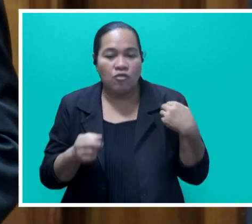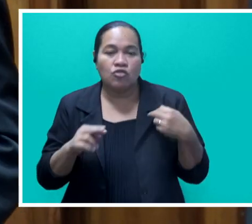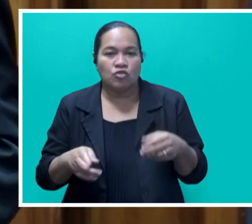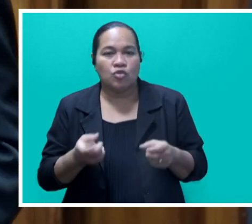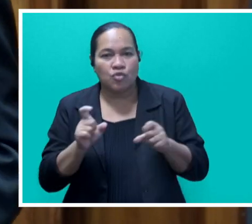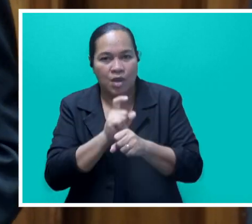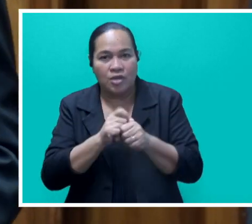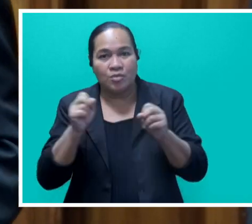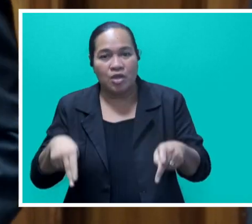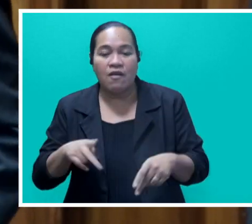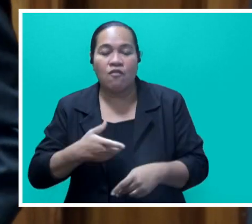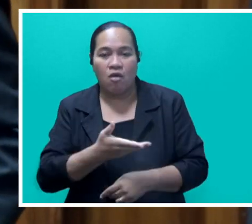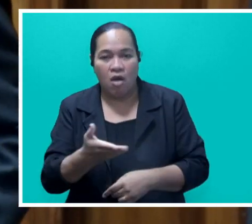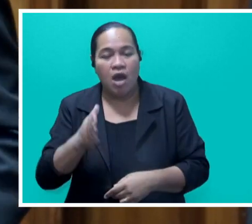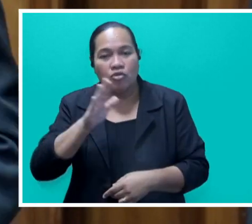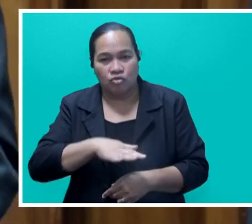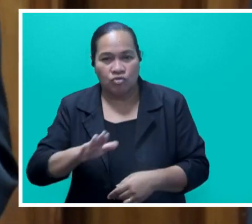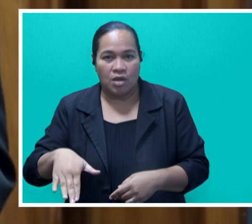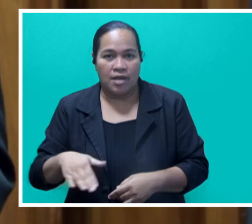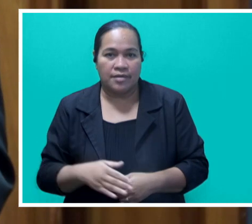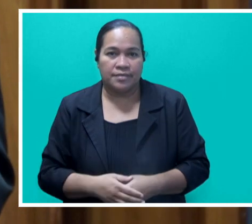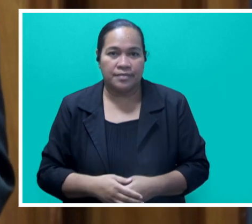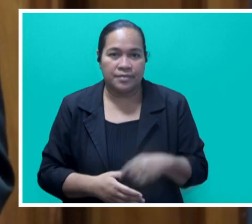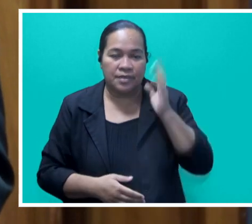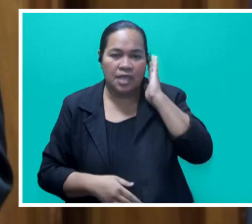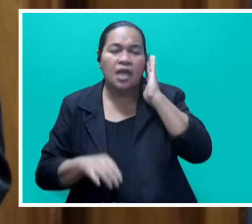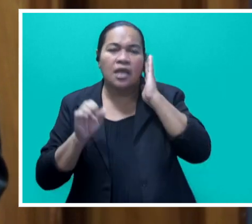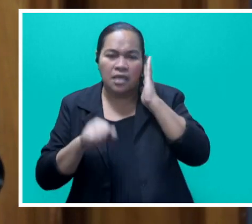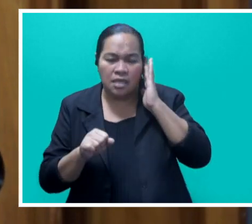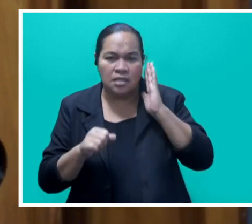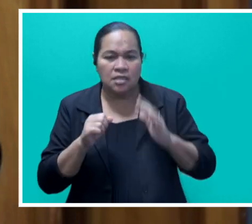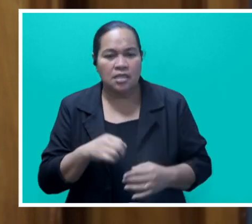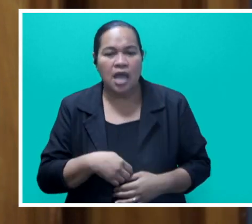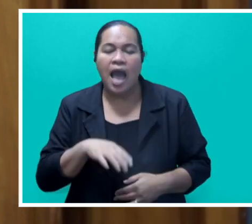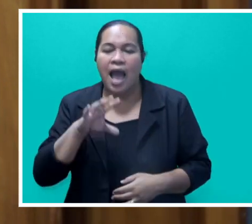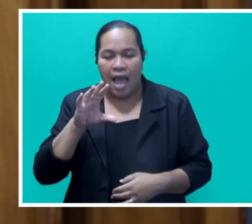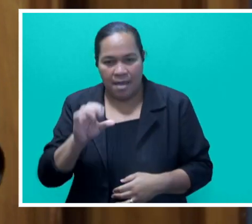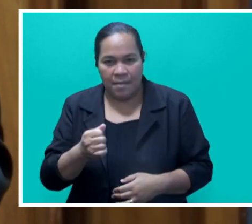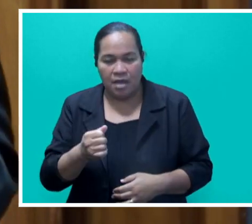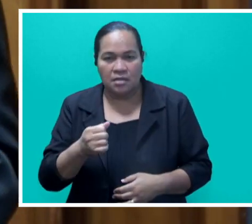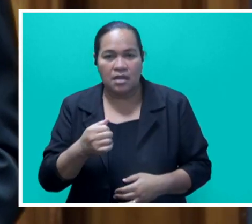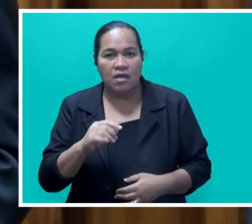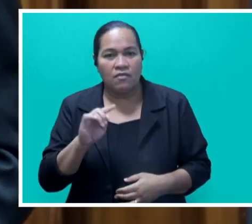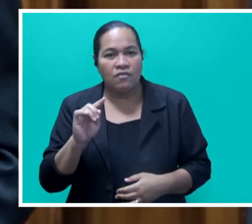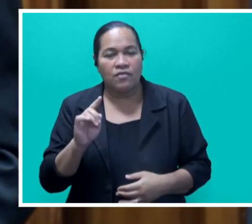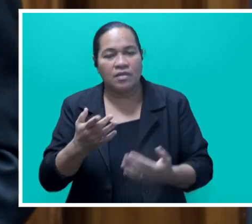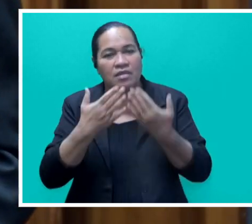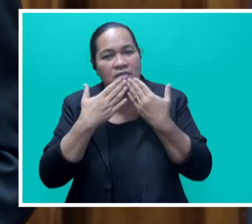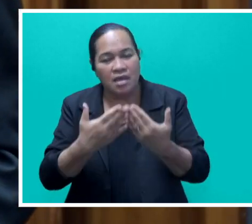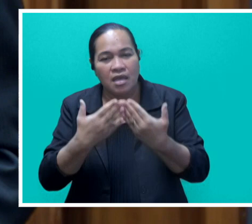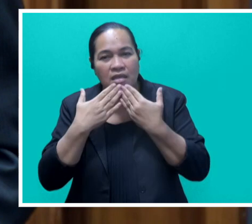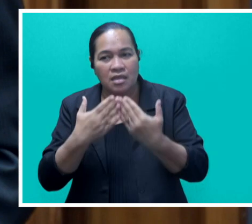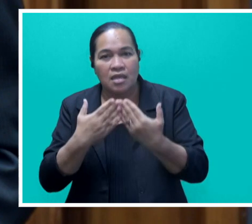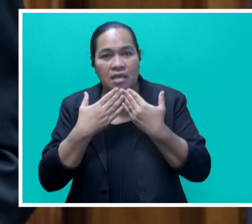children. Of course, it would be remiss of me not to acknowledge, Mr. Speaker, sir, my deepest appreciation and